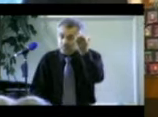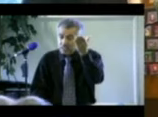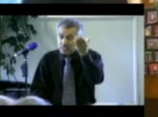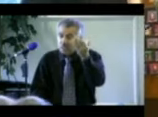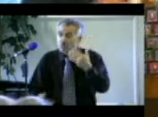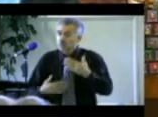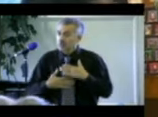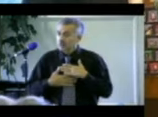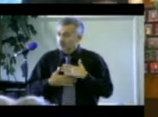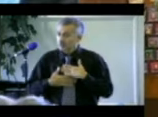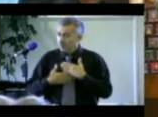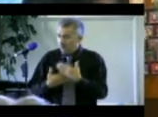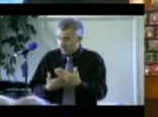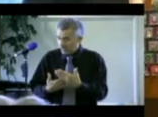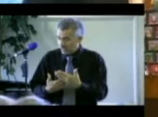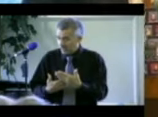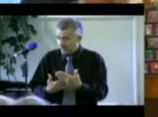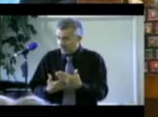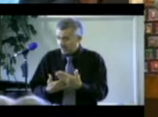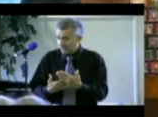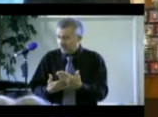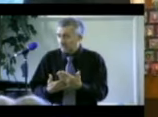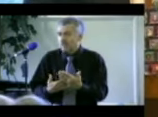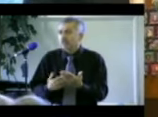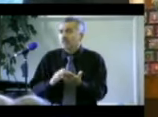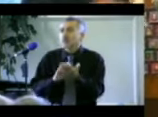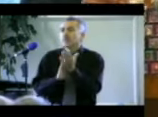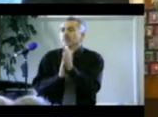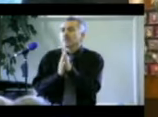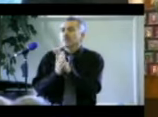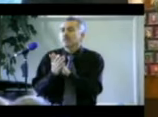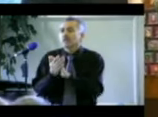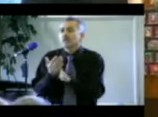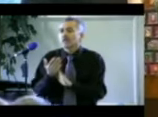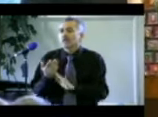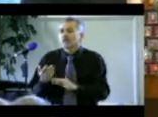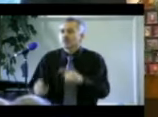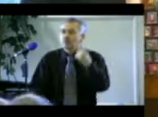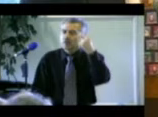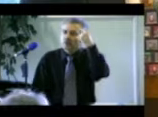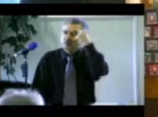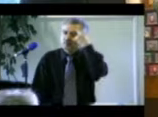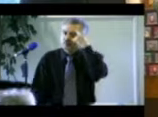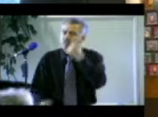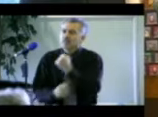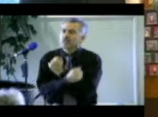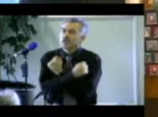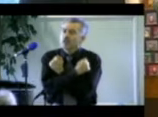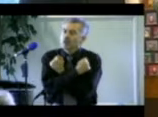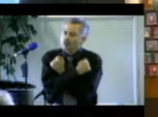willing to completely and utterly make the motive of His mind love.